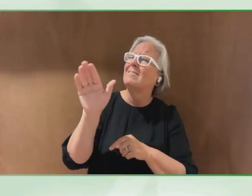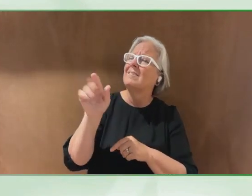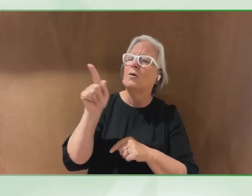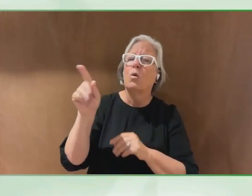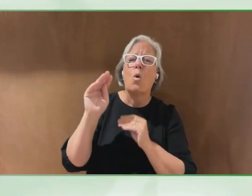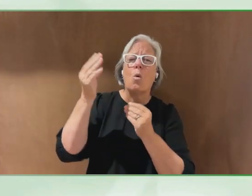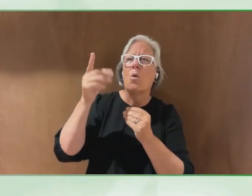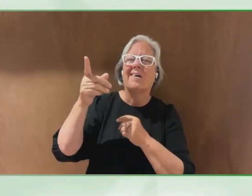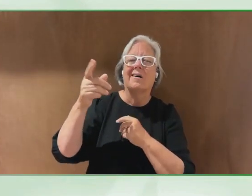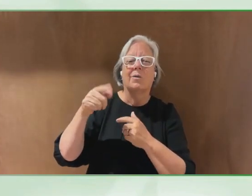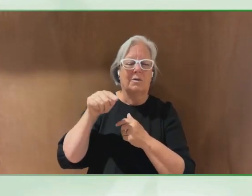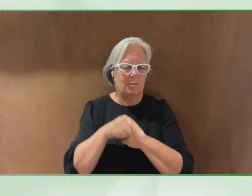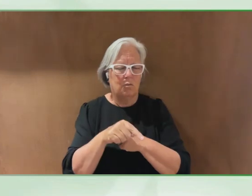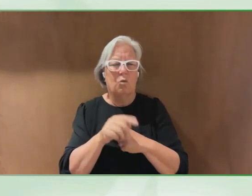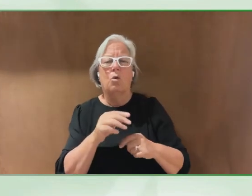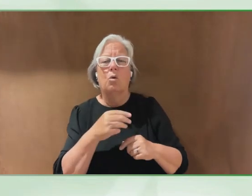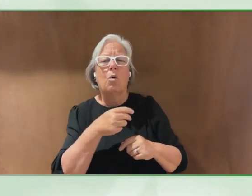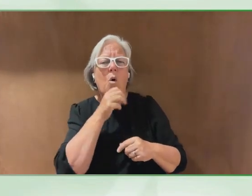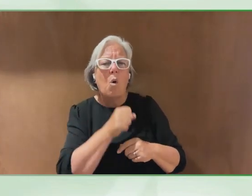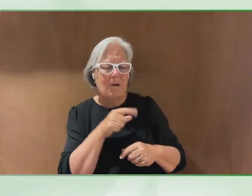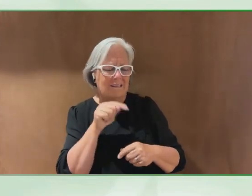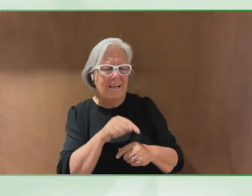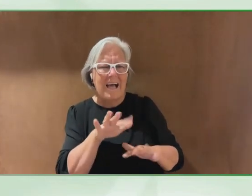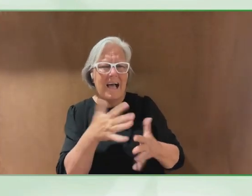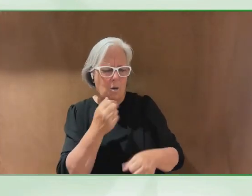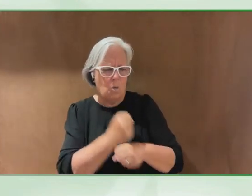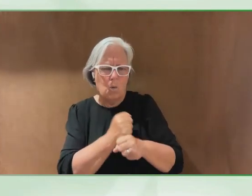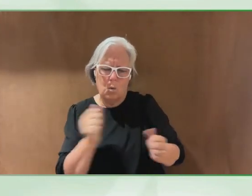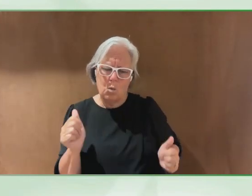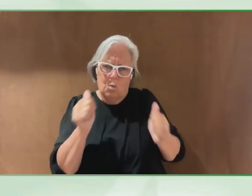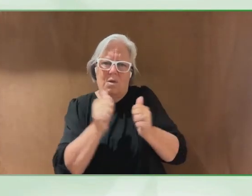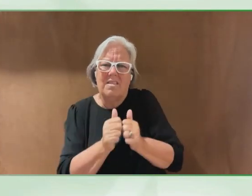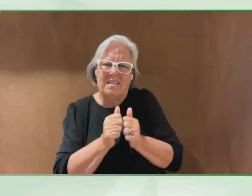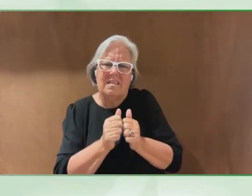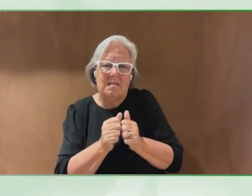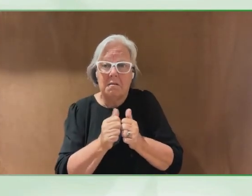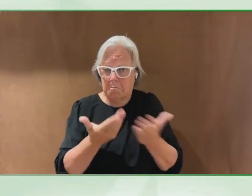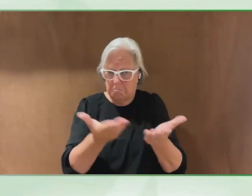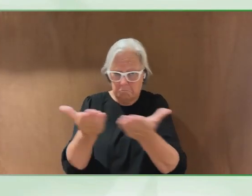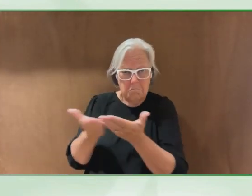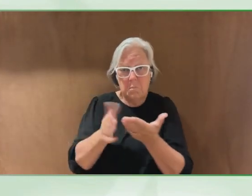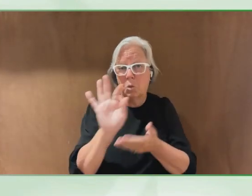that advice that you would give? And that's to anyone on the panel.